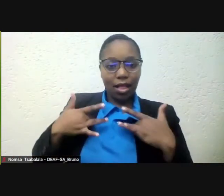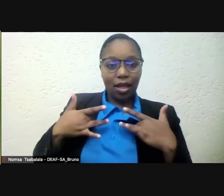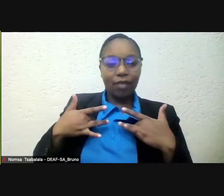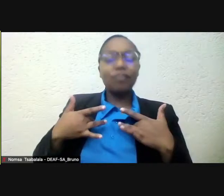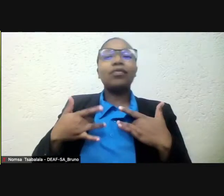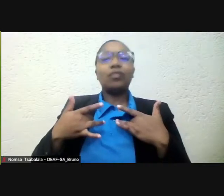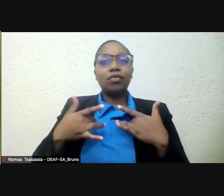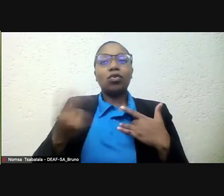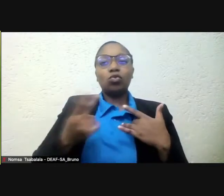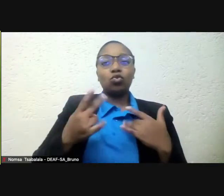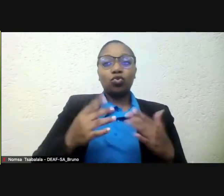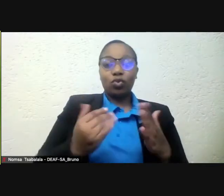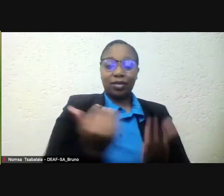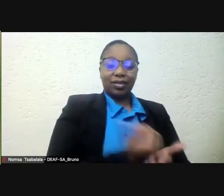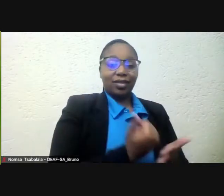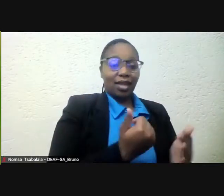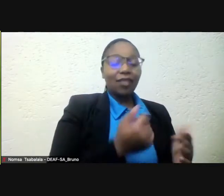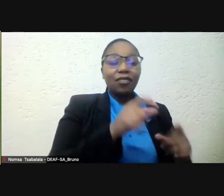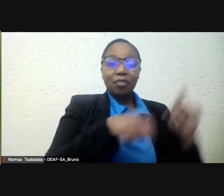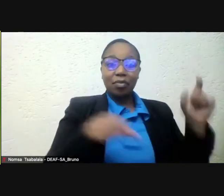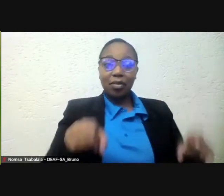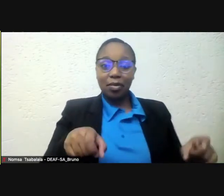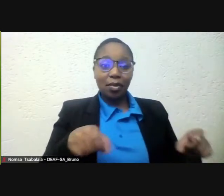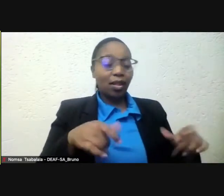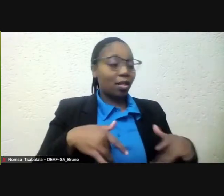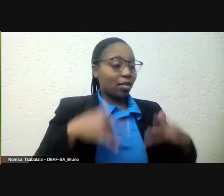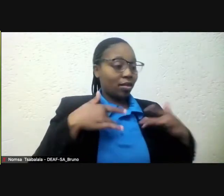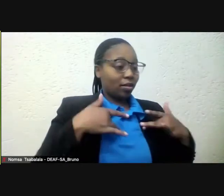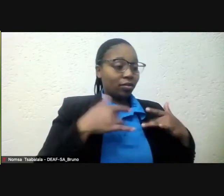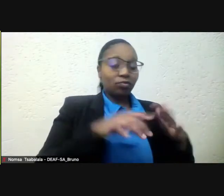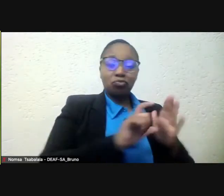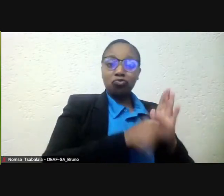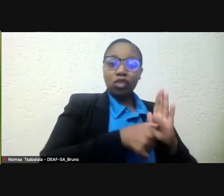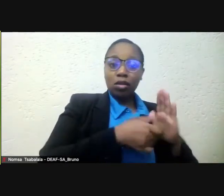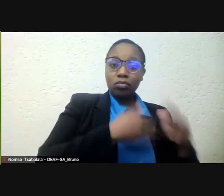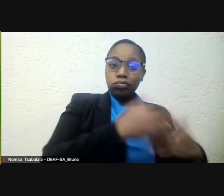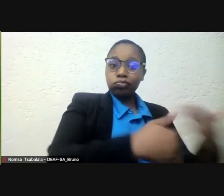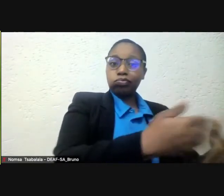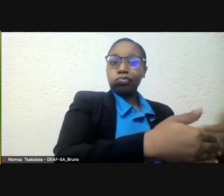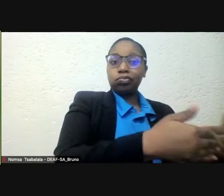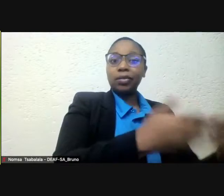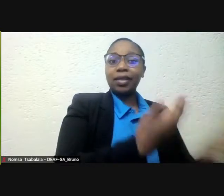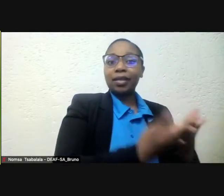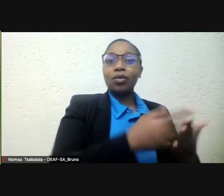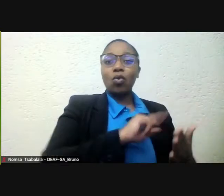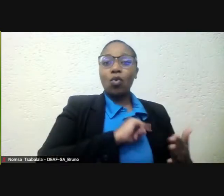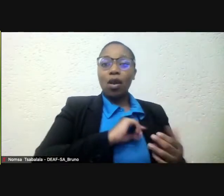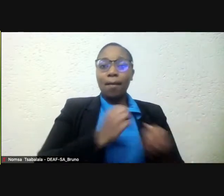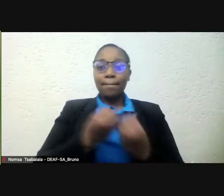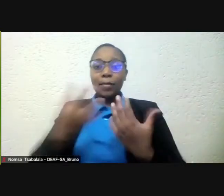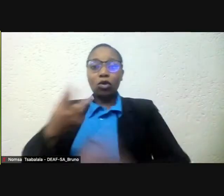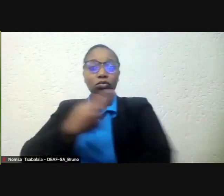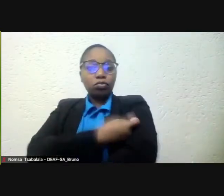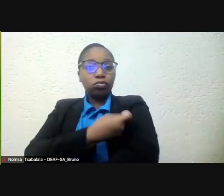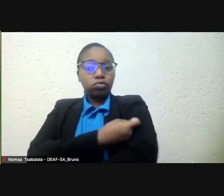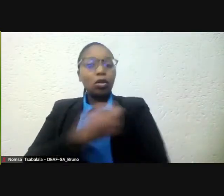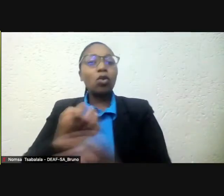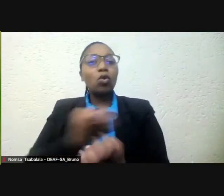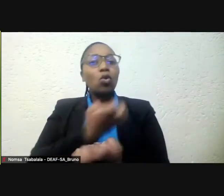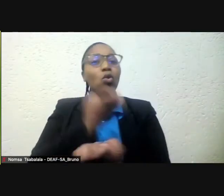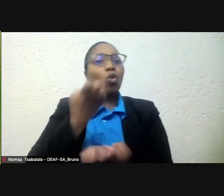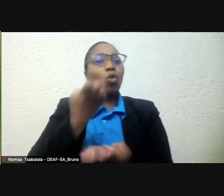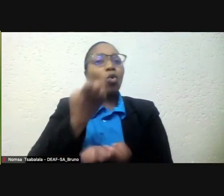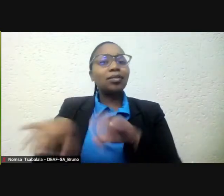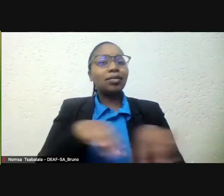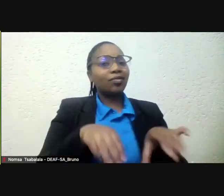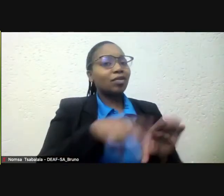because when we are, most of us vaccinated, we can have more economic activity. And we want to, and